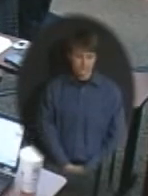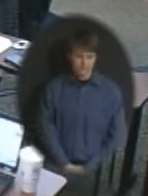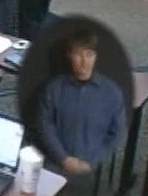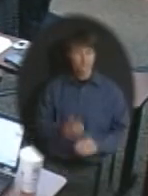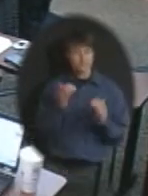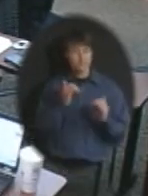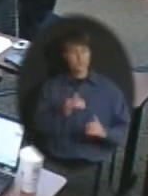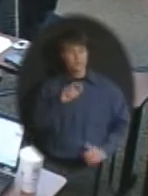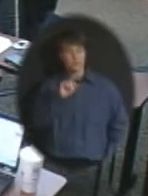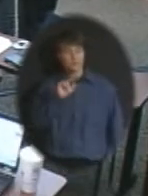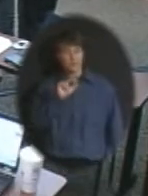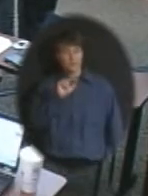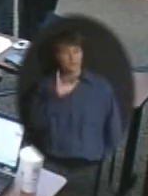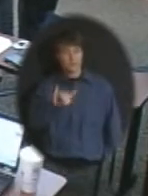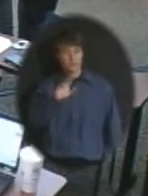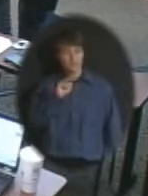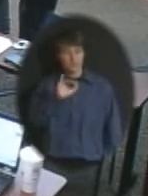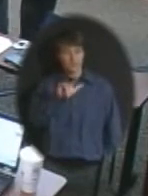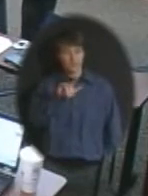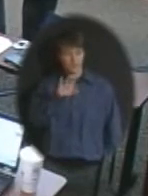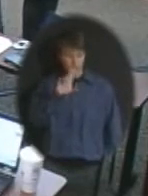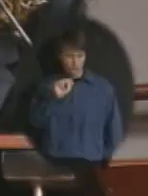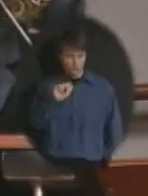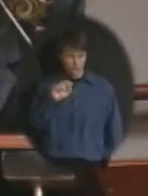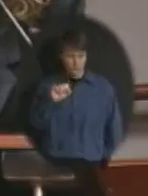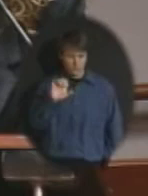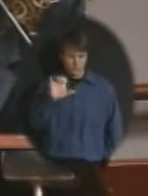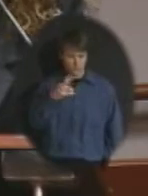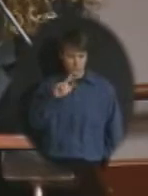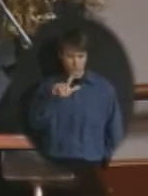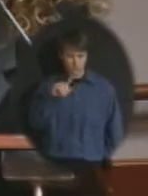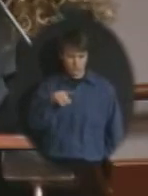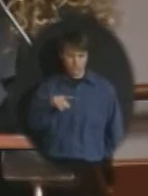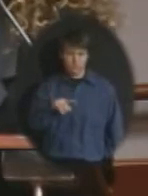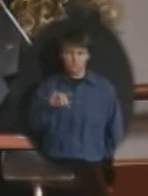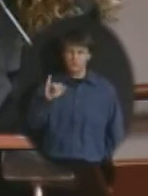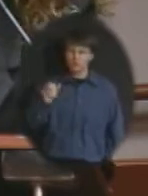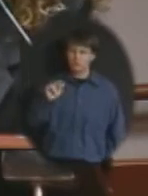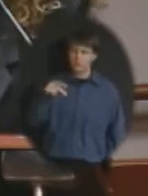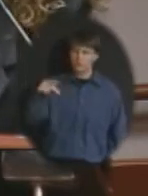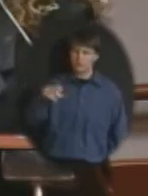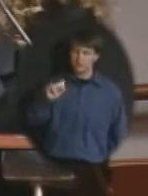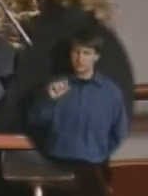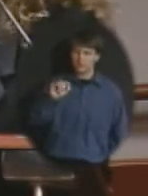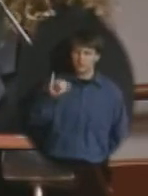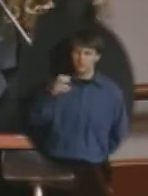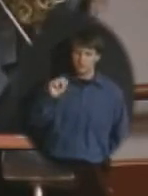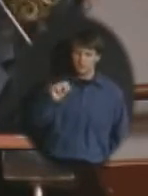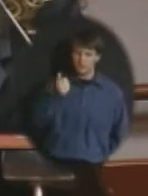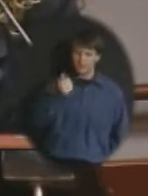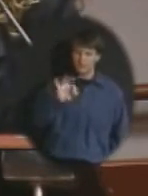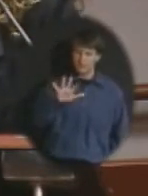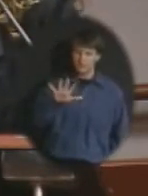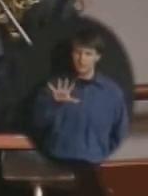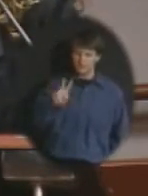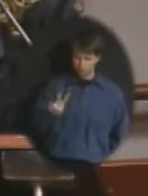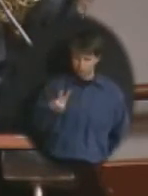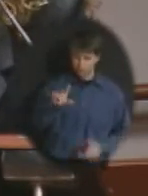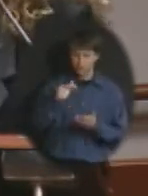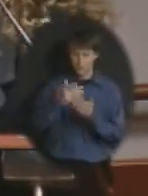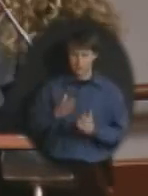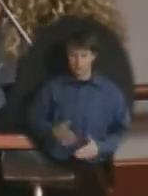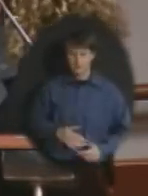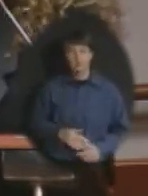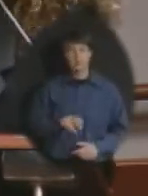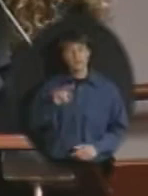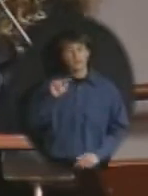Next, we recognize Nancy Milburn Schultz, a John P. St. John Memorial High School 1952 graduate. Nancy